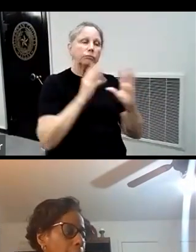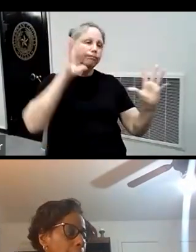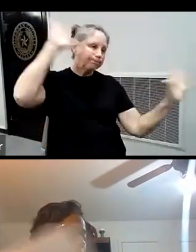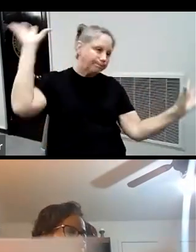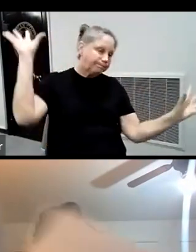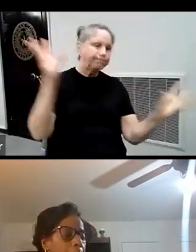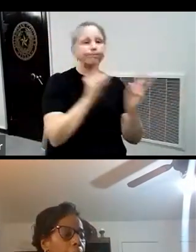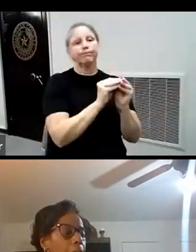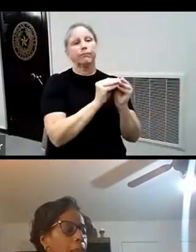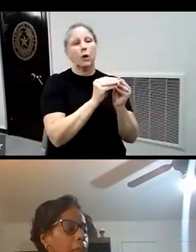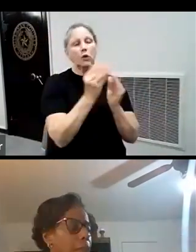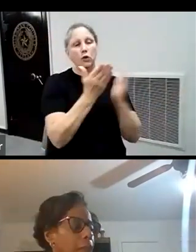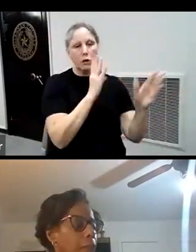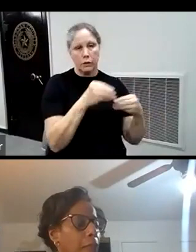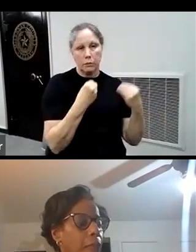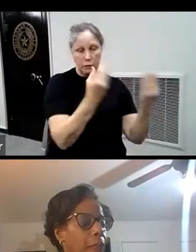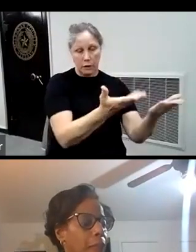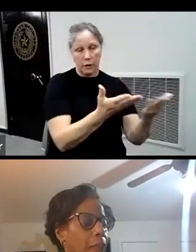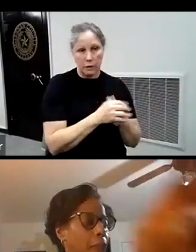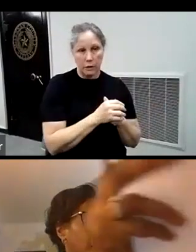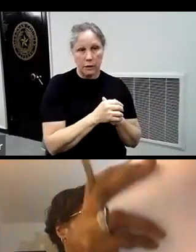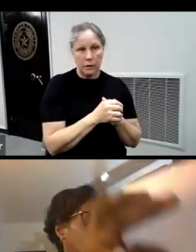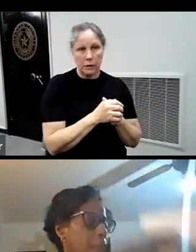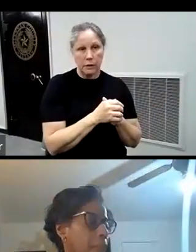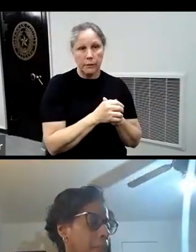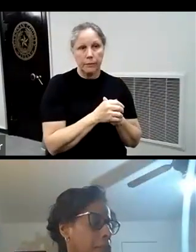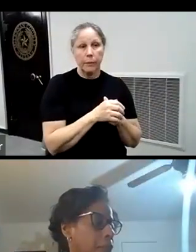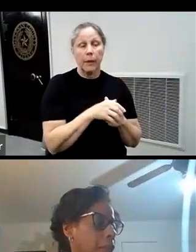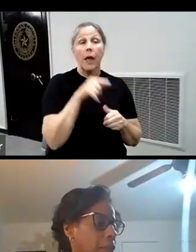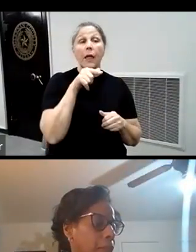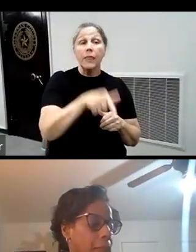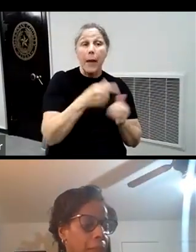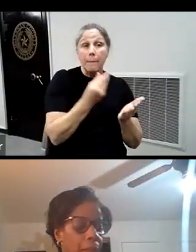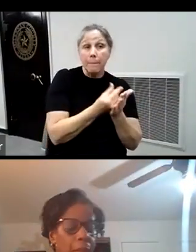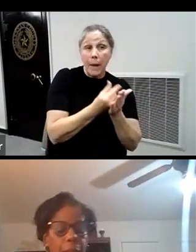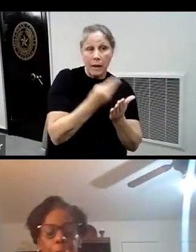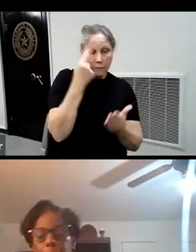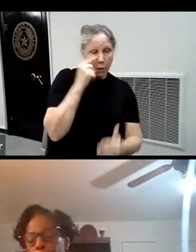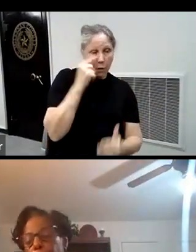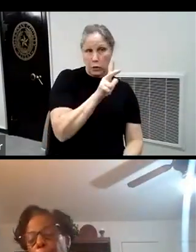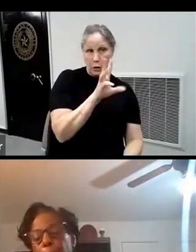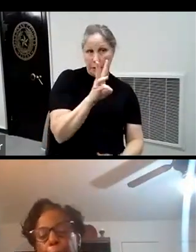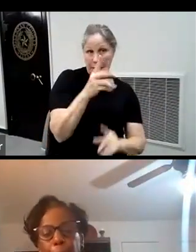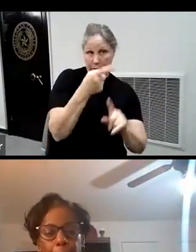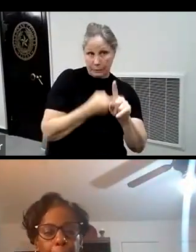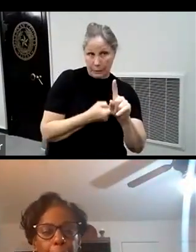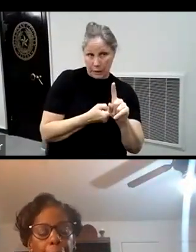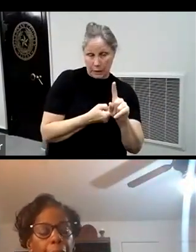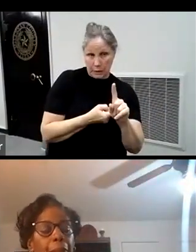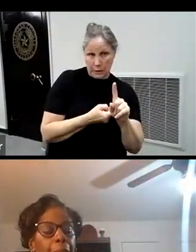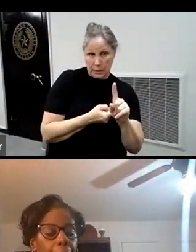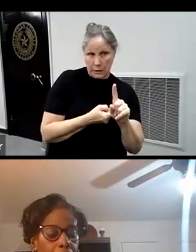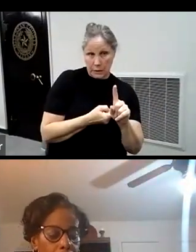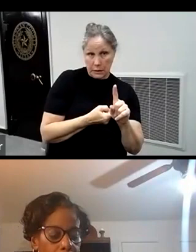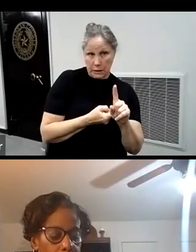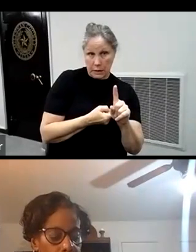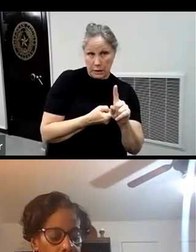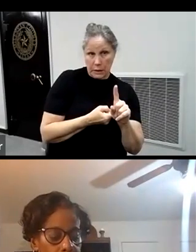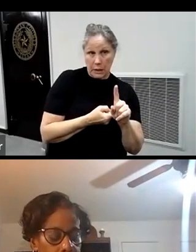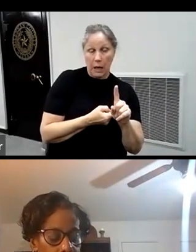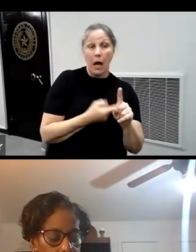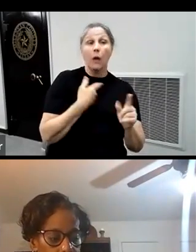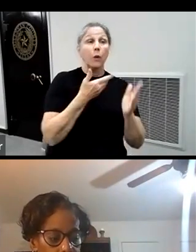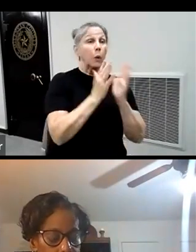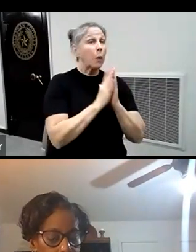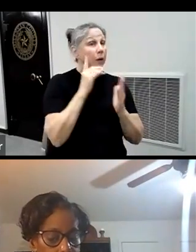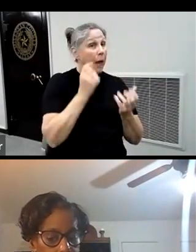services to reduce recidivism. This is a 36-month grant, maximum amount request of